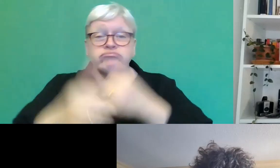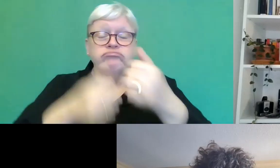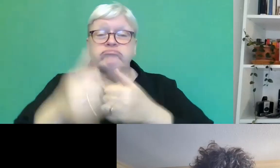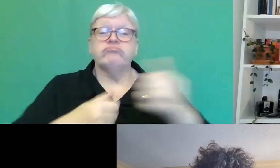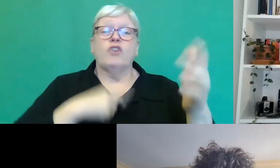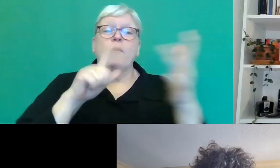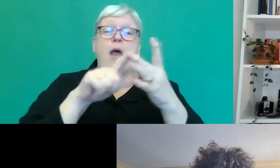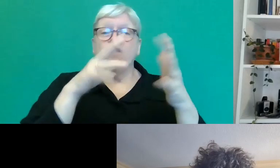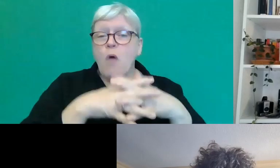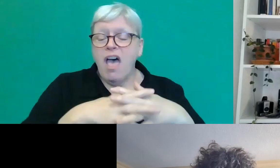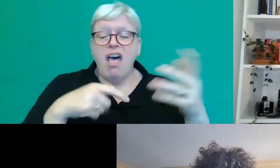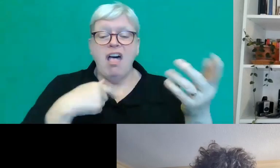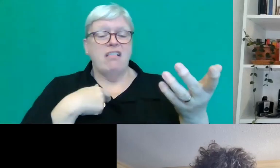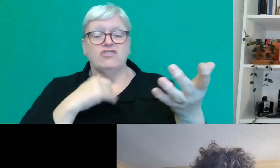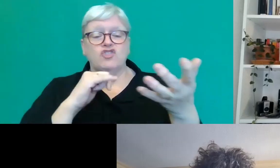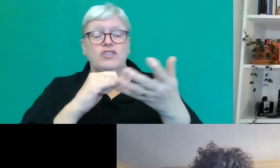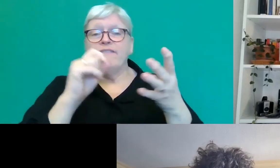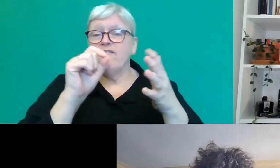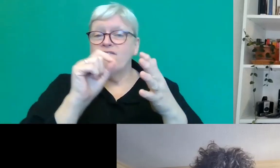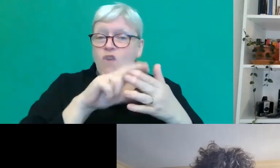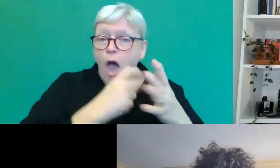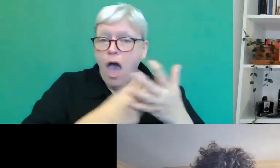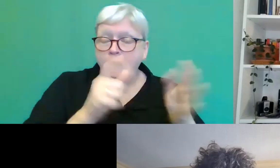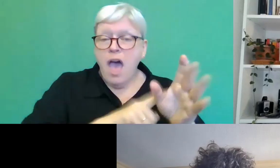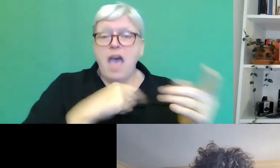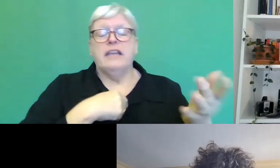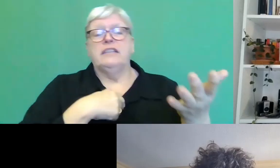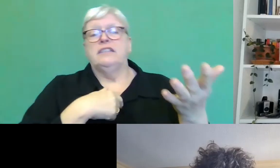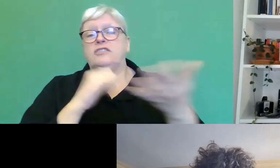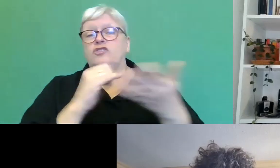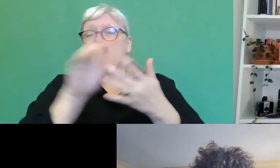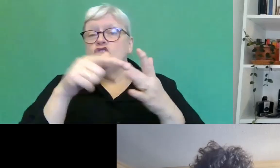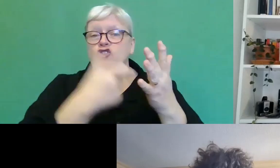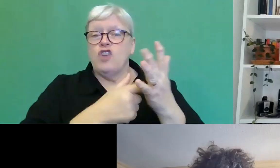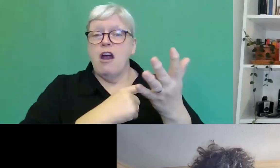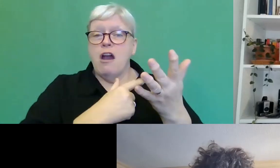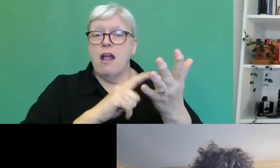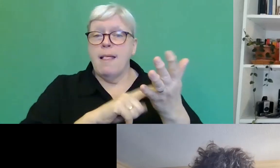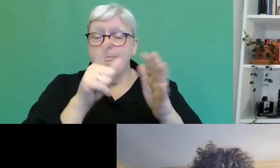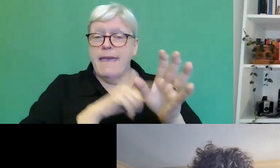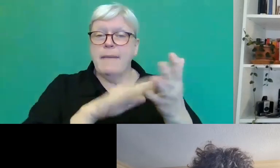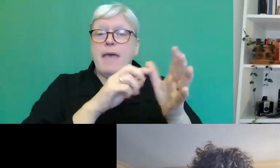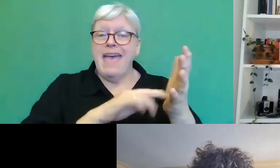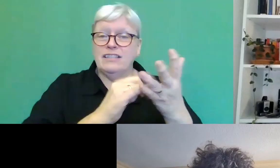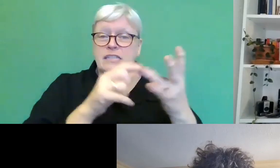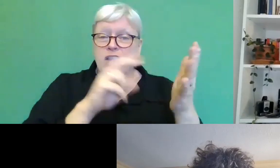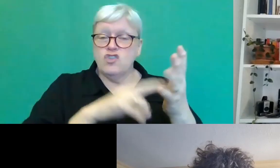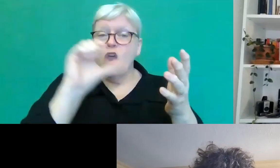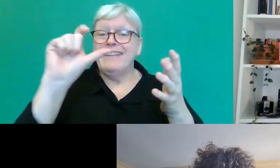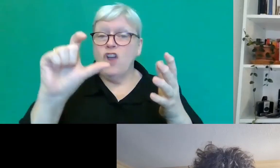Kay, Stephen Fry, Shirley Manson, Kay Tempest, David Shrigley, Charlotte Church, and Scott Hutchison.